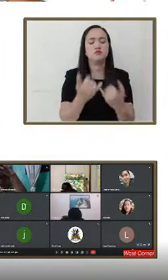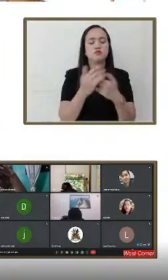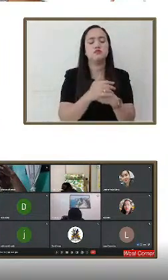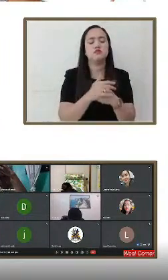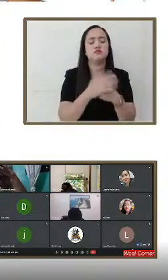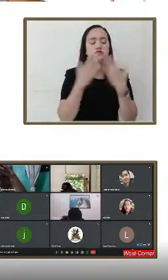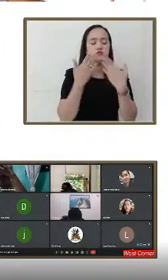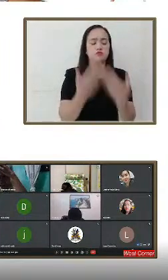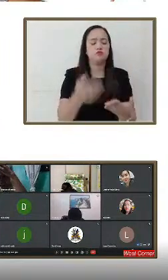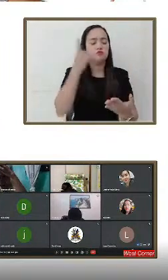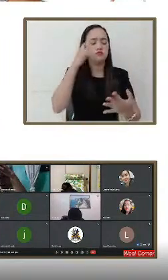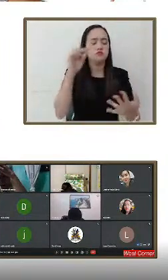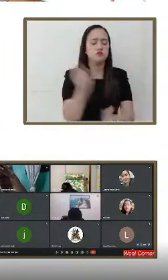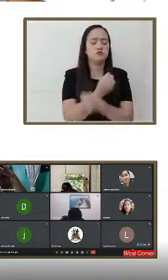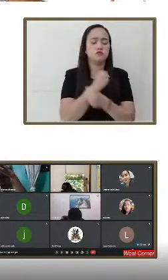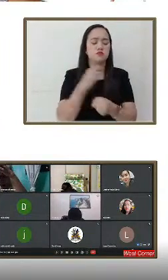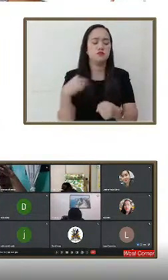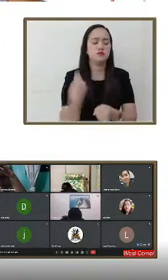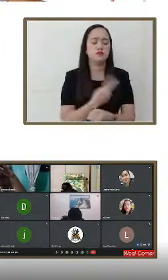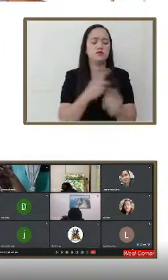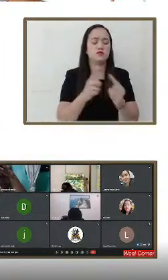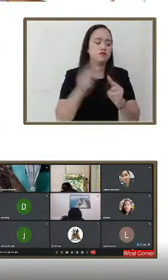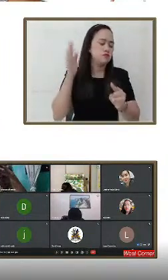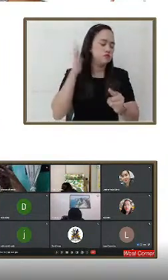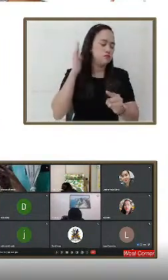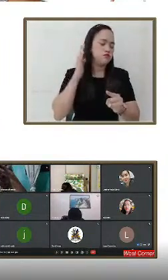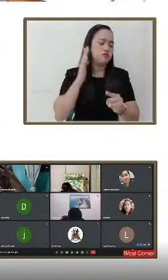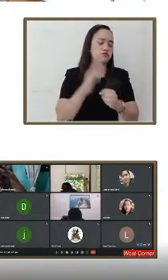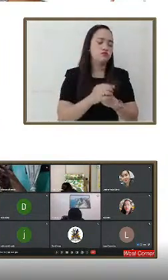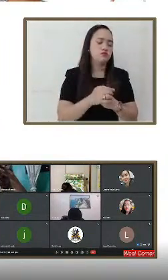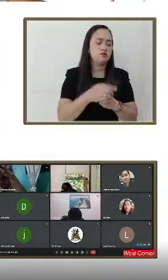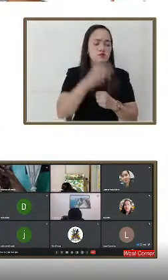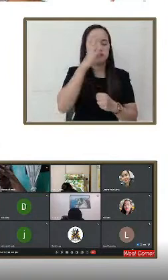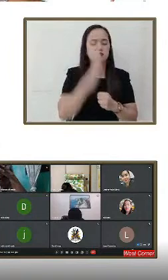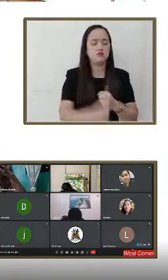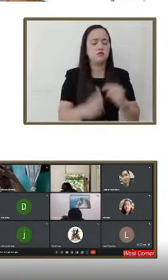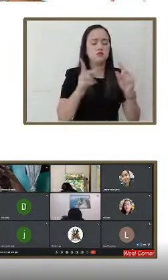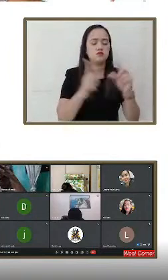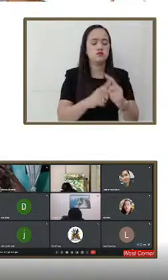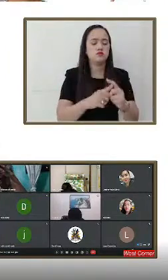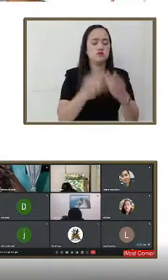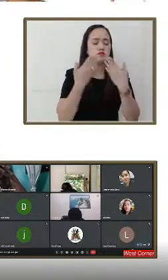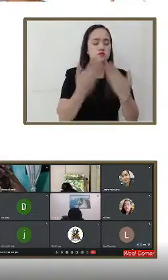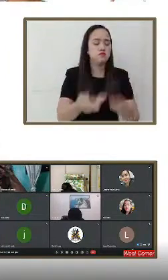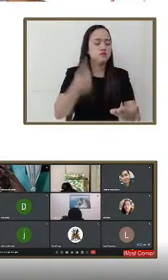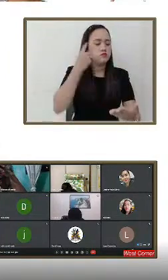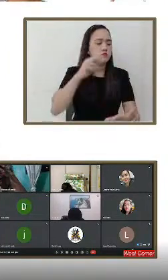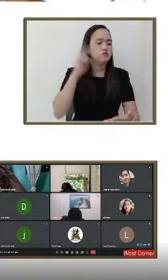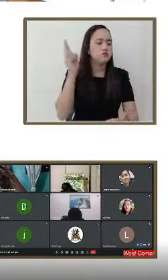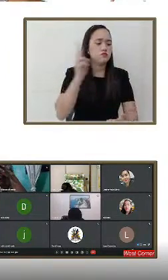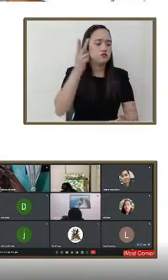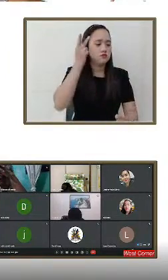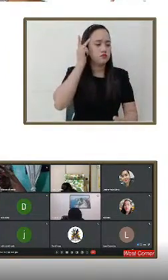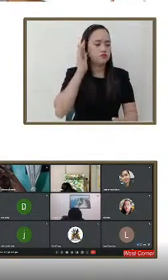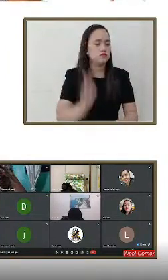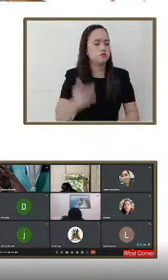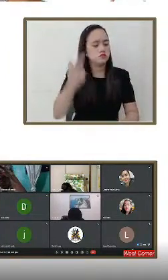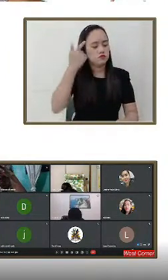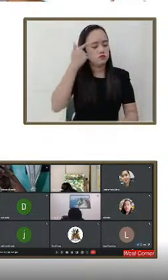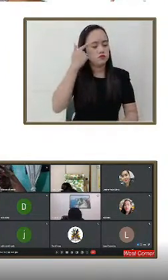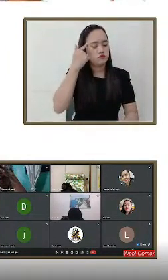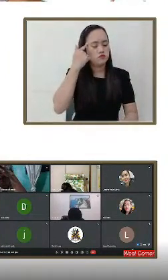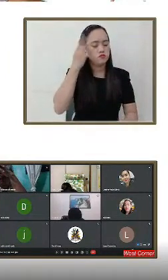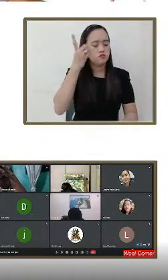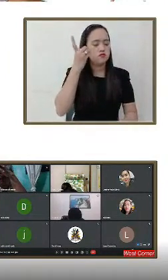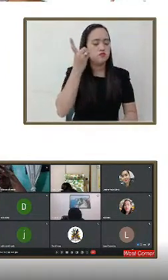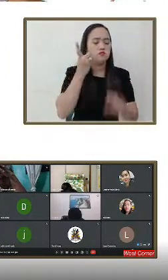Thank you for allowing us to hear this message. Thank you for using Pastor Dexter tonight. We praise